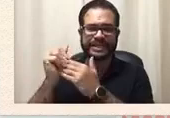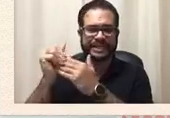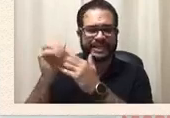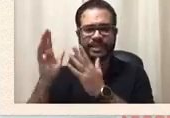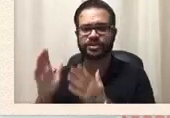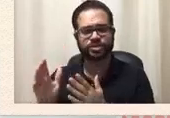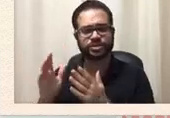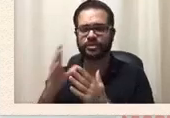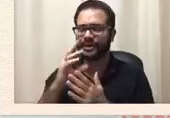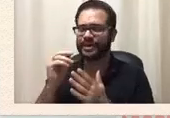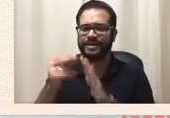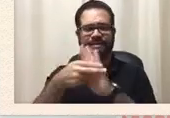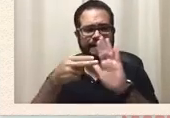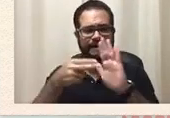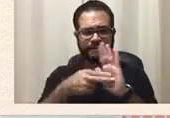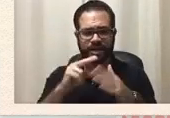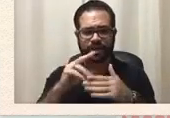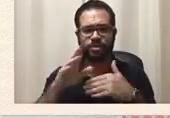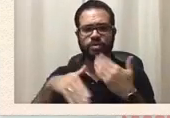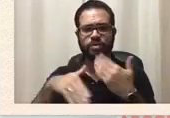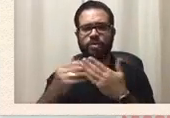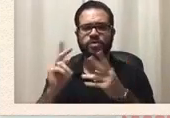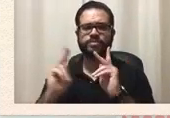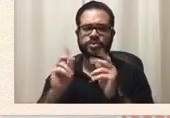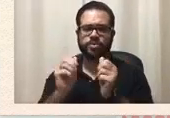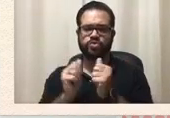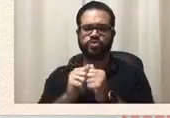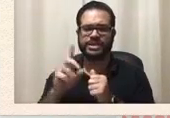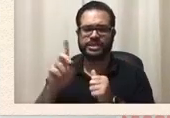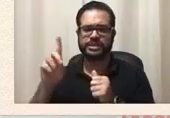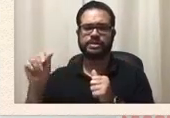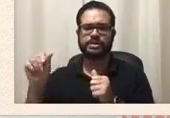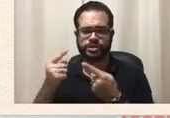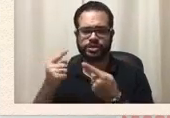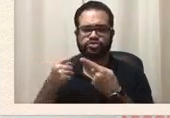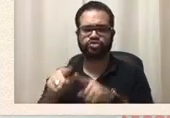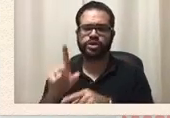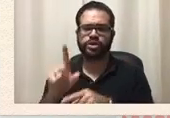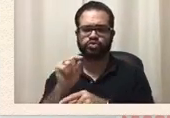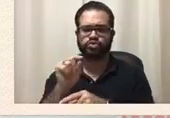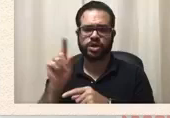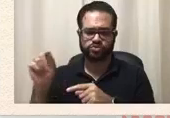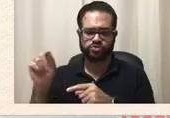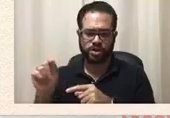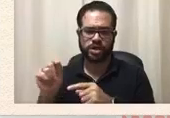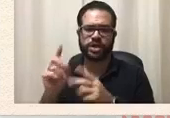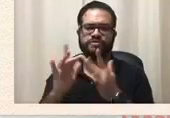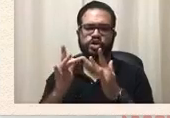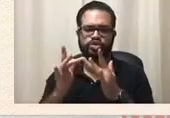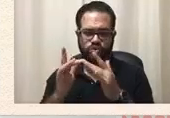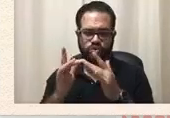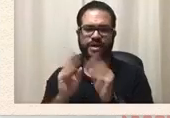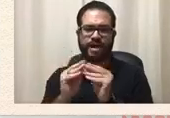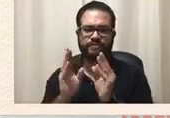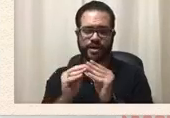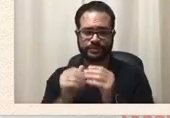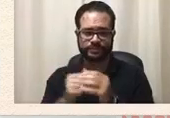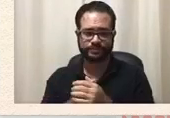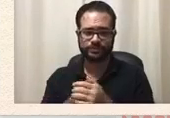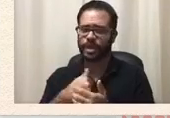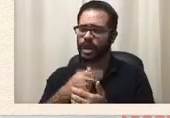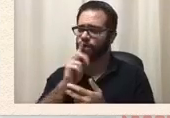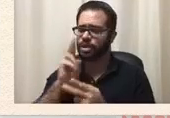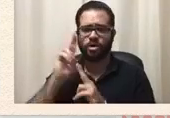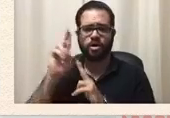with disabilities during the 2020 Virtual Cafe. I am honored to read one of my two